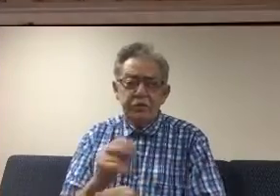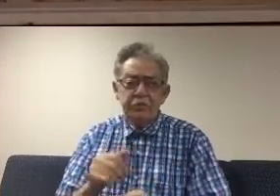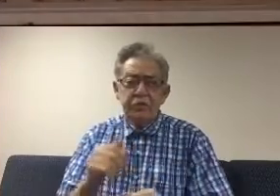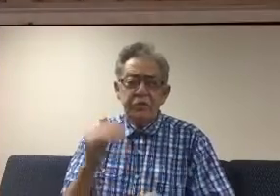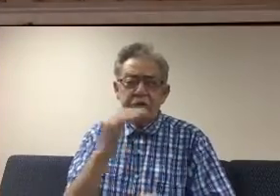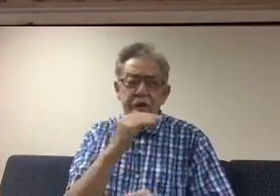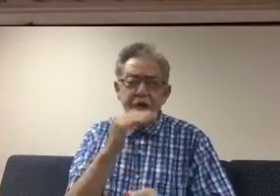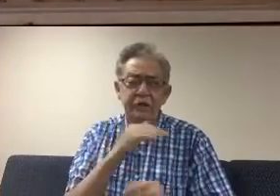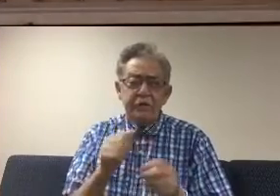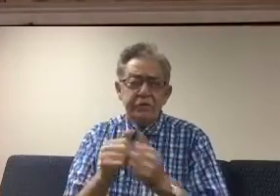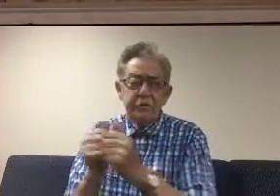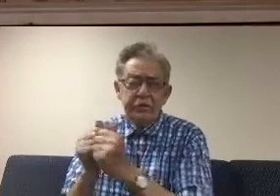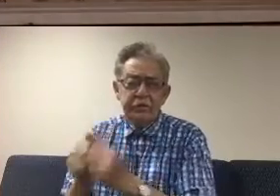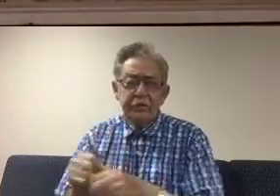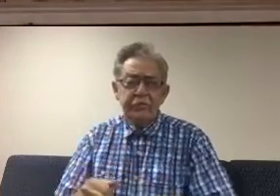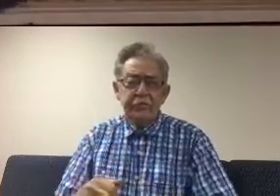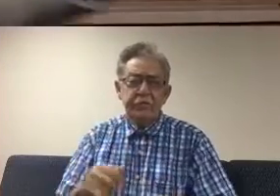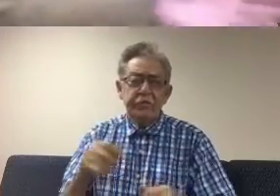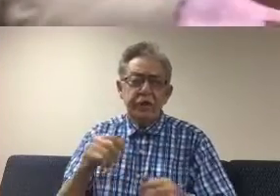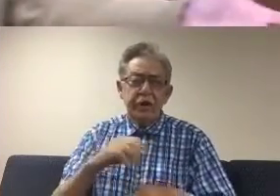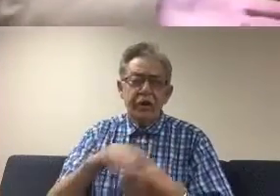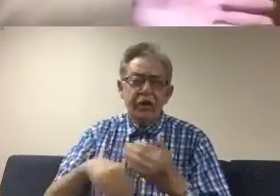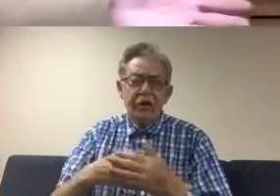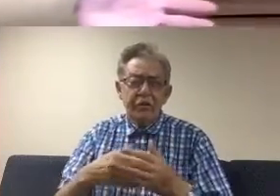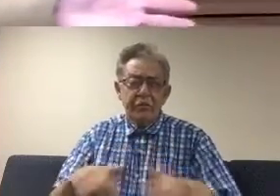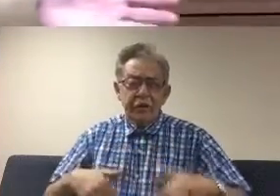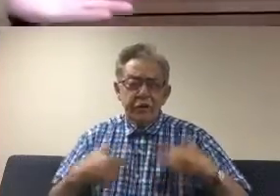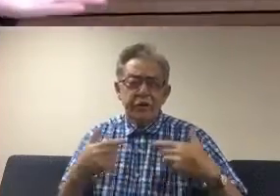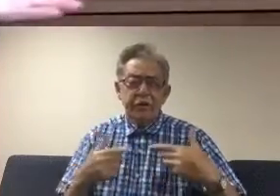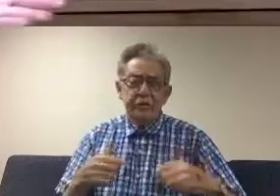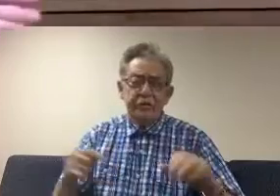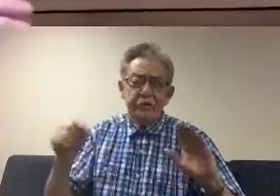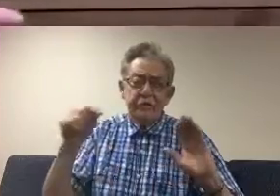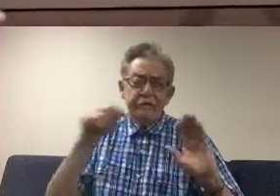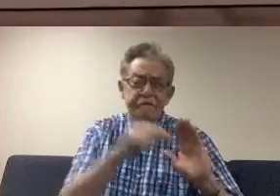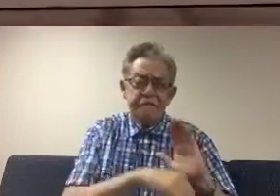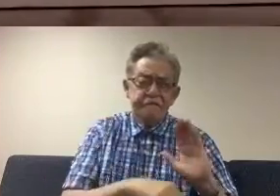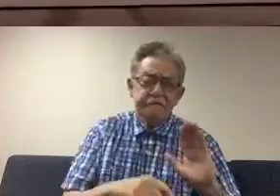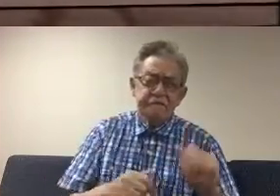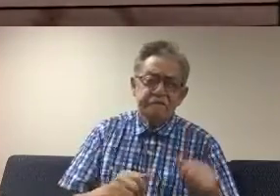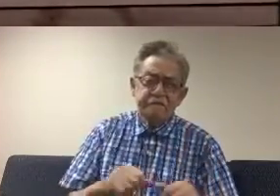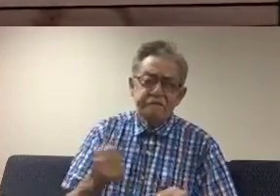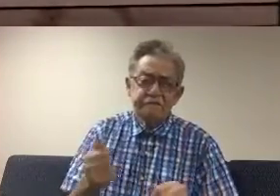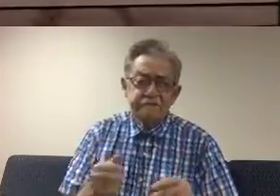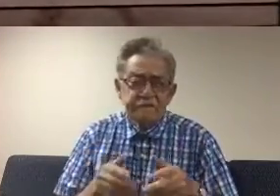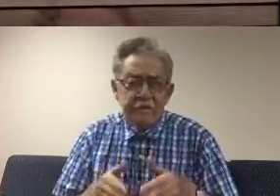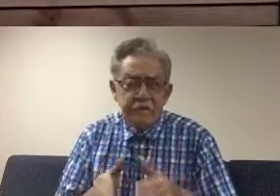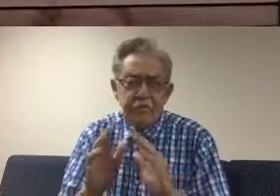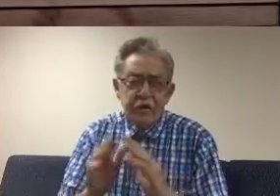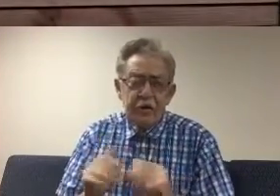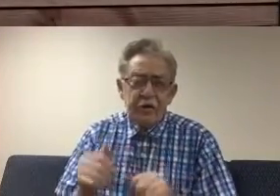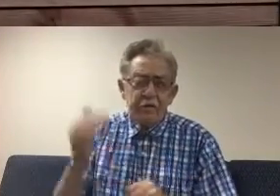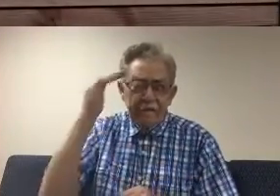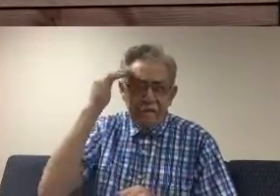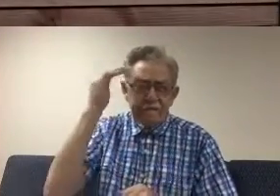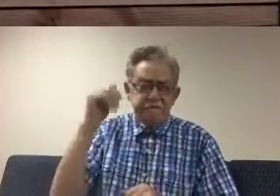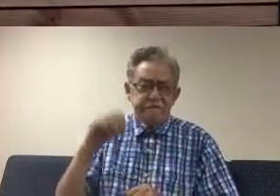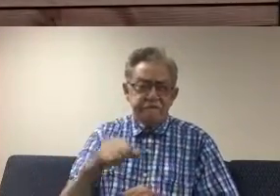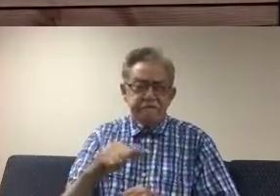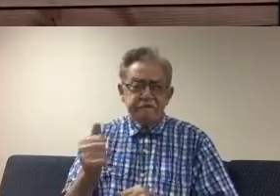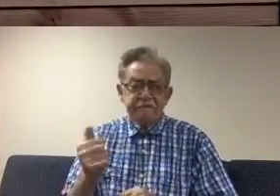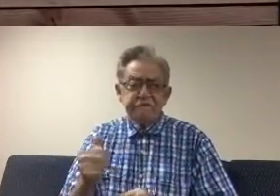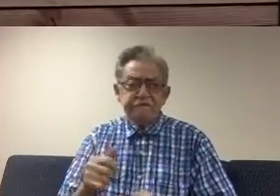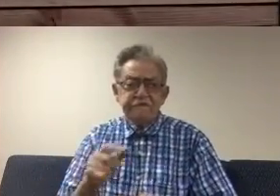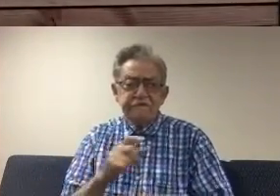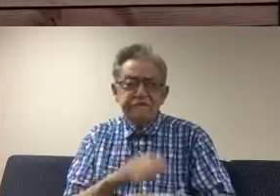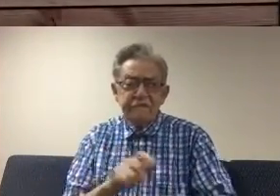be crucified or martyred in some other fashion, knowing that at any time they could